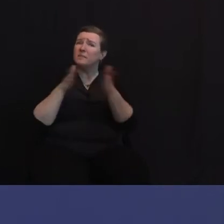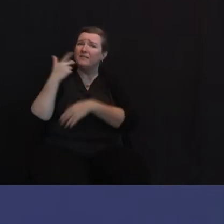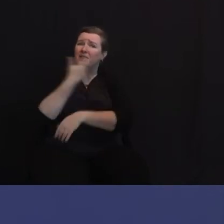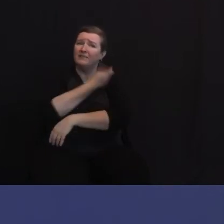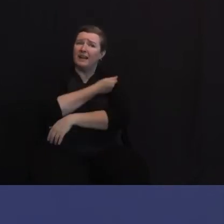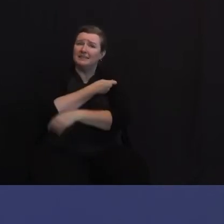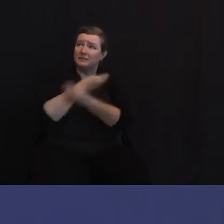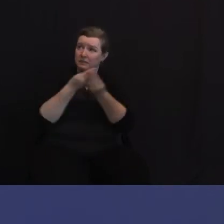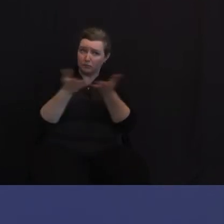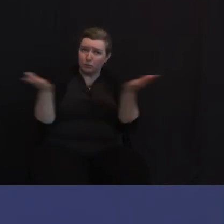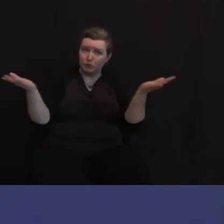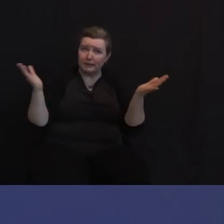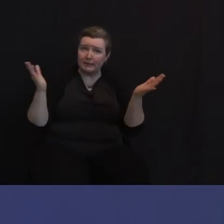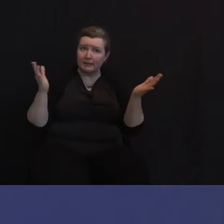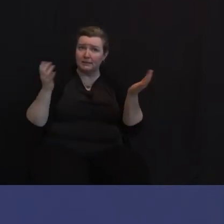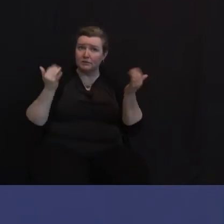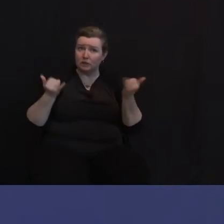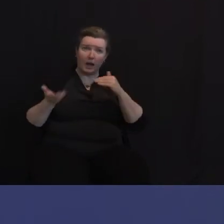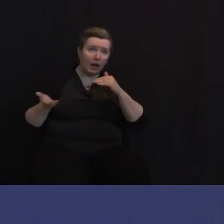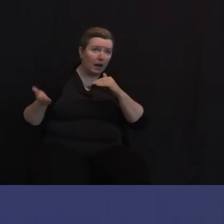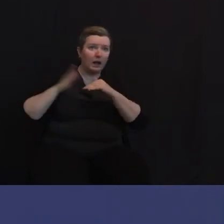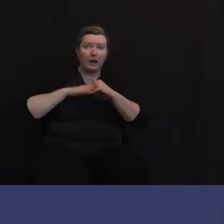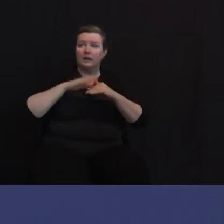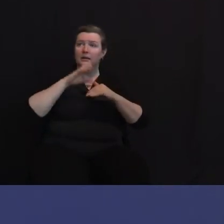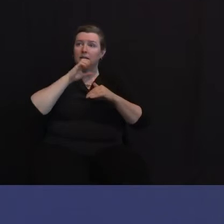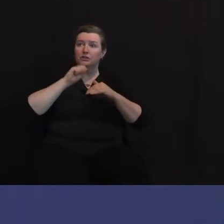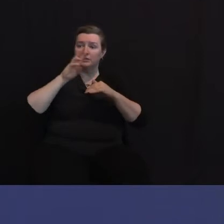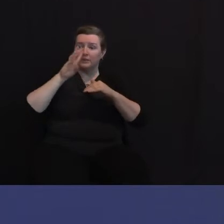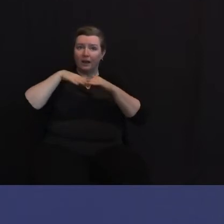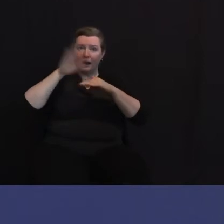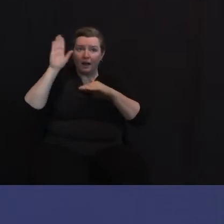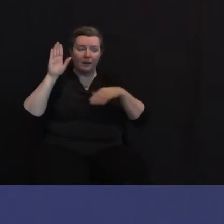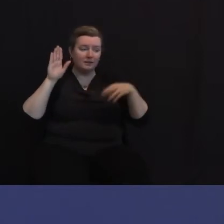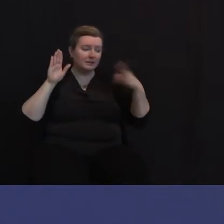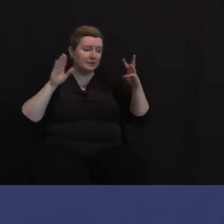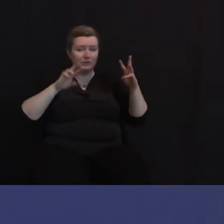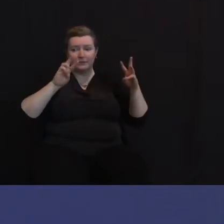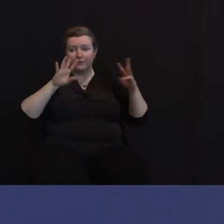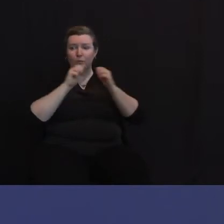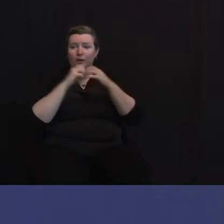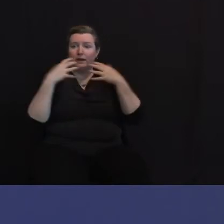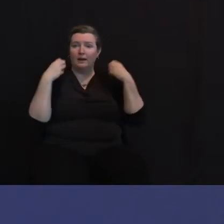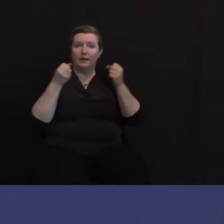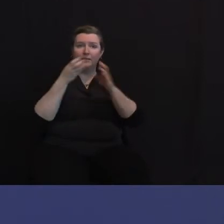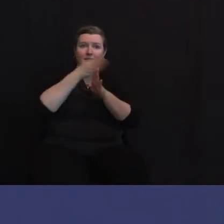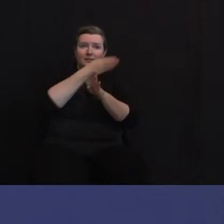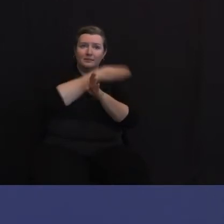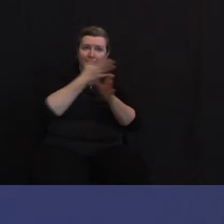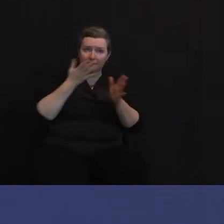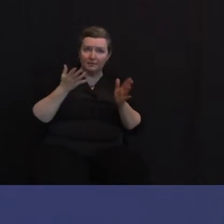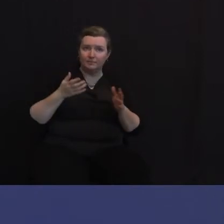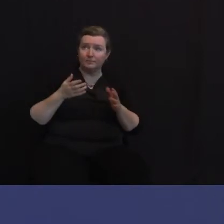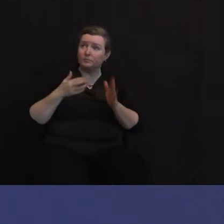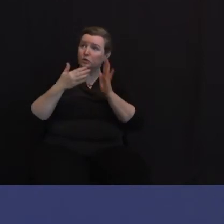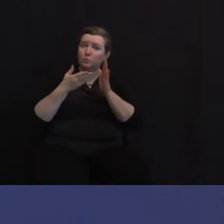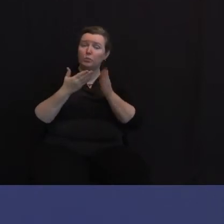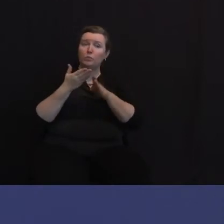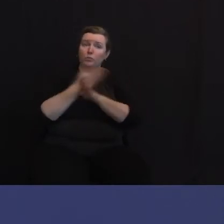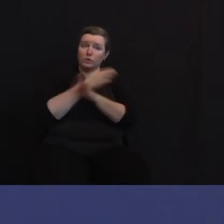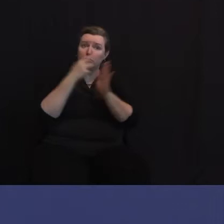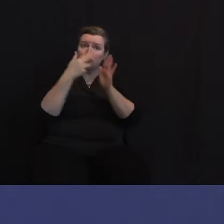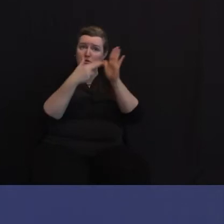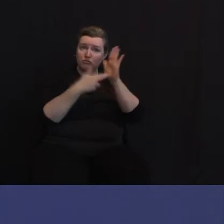that we're expanding the pool, my understanding is if you've pre-registered, there's going to be a list that you'll be able to